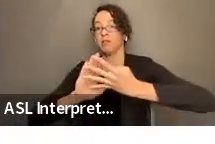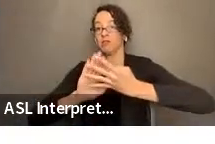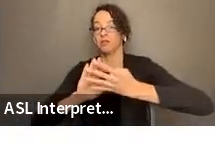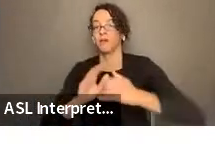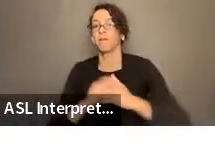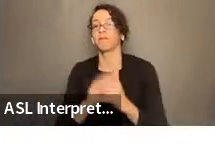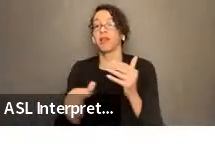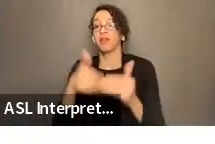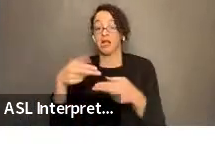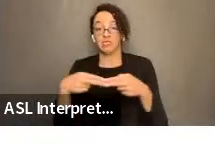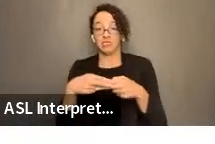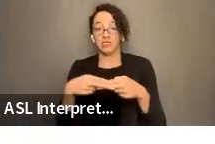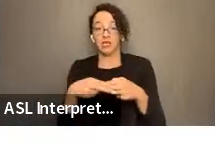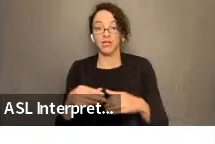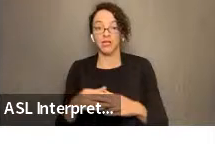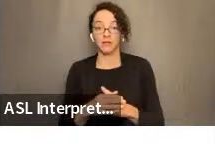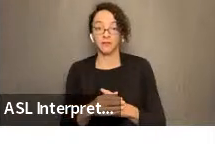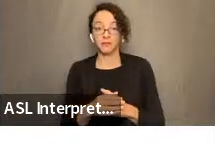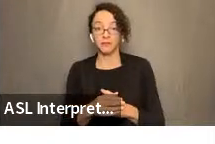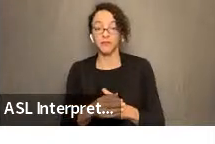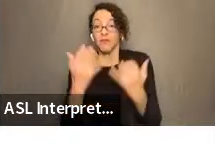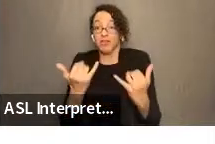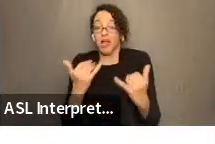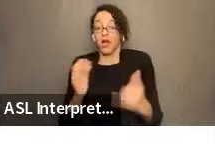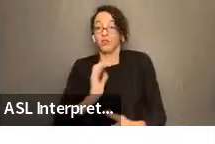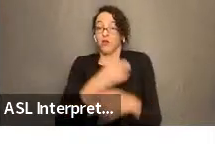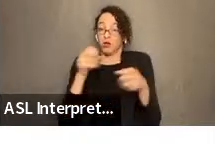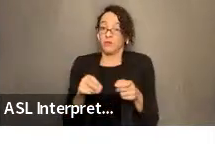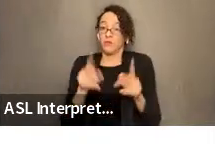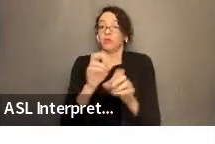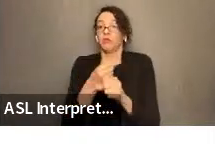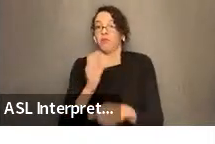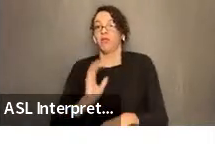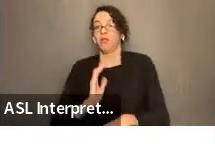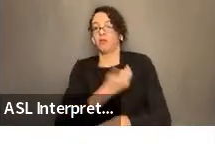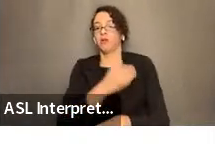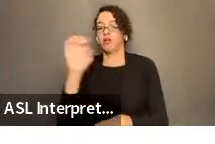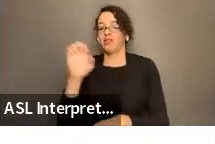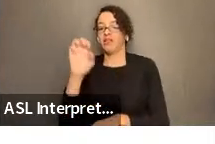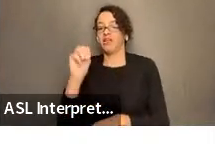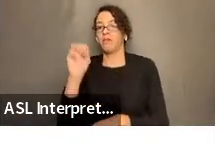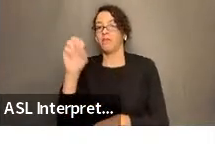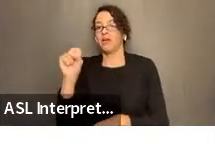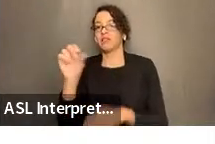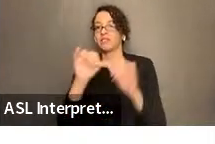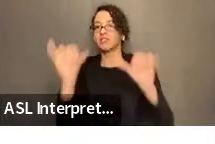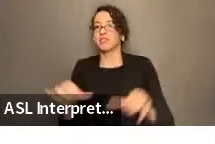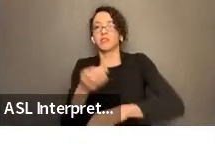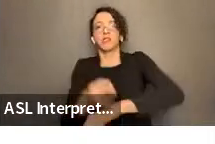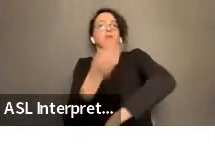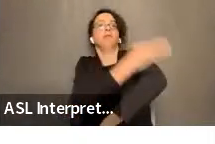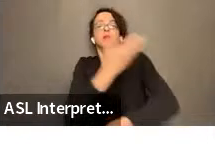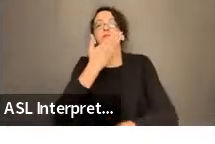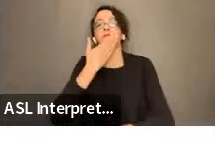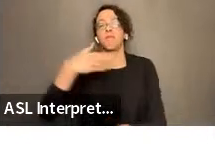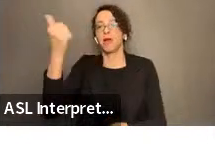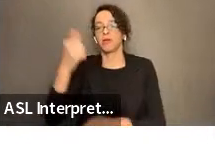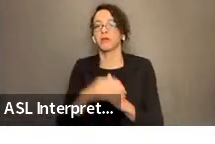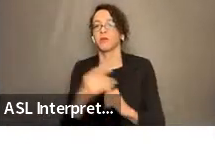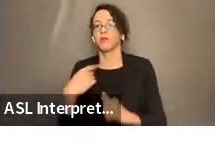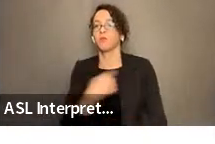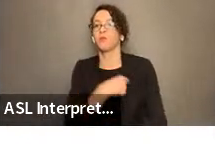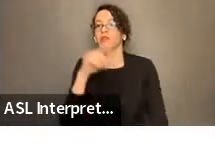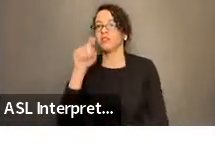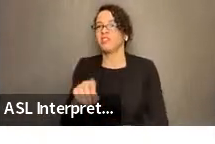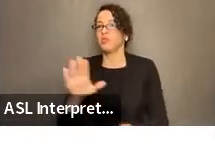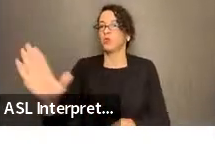So now's our chance to make our EMS system better, and we need your feedback to be able to accomplish that. And there are several things